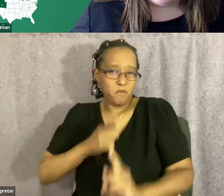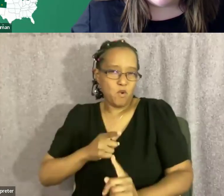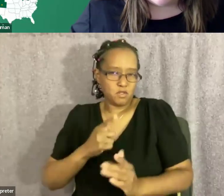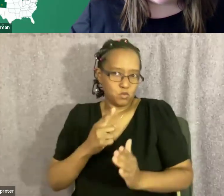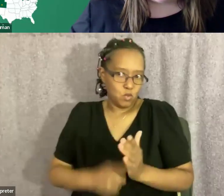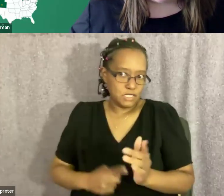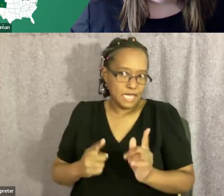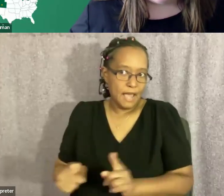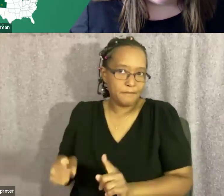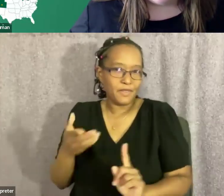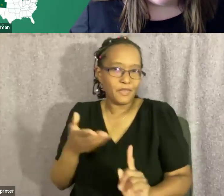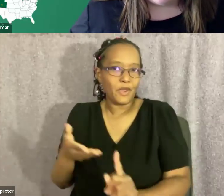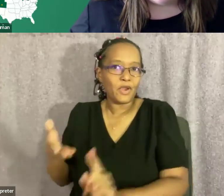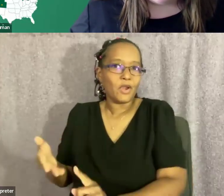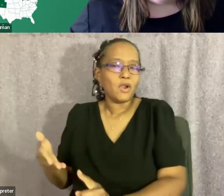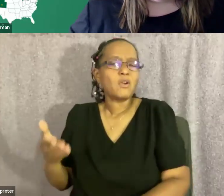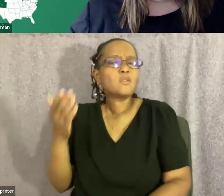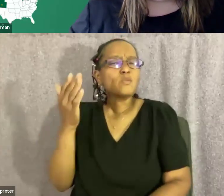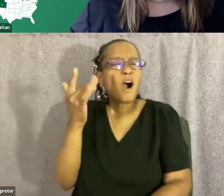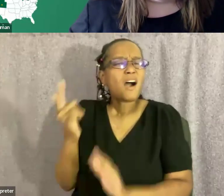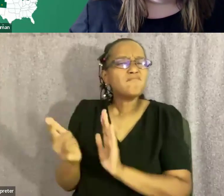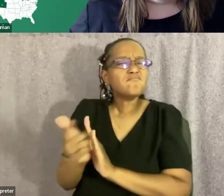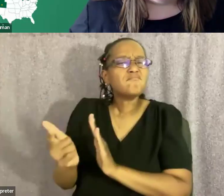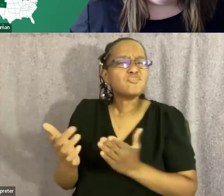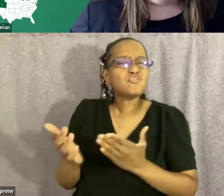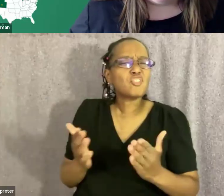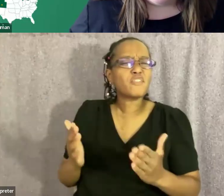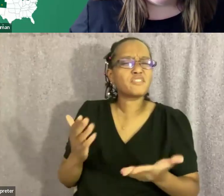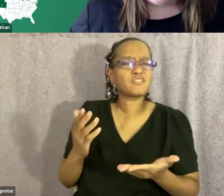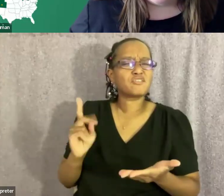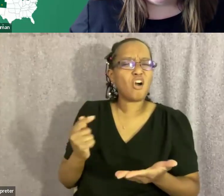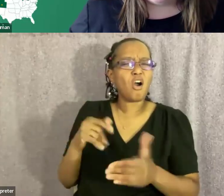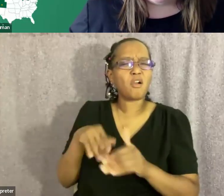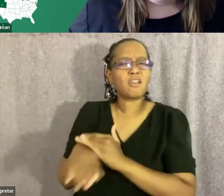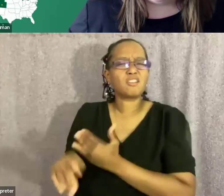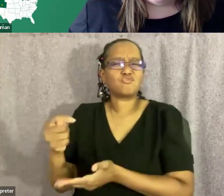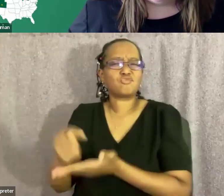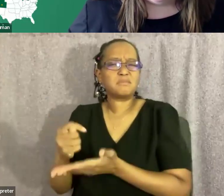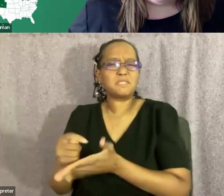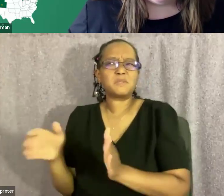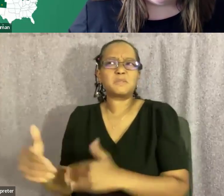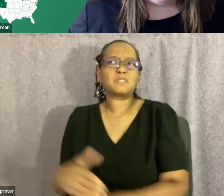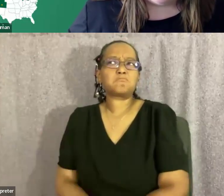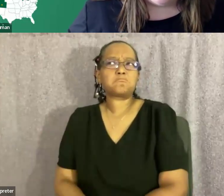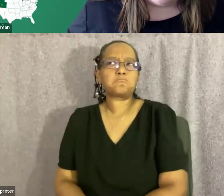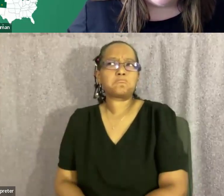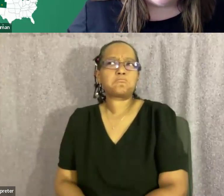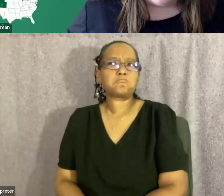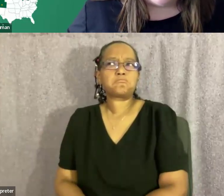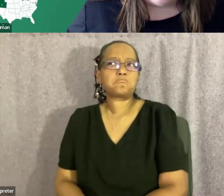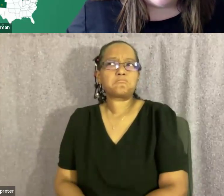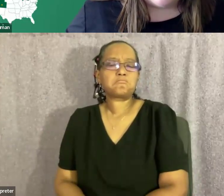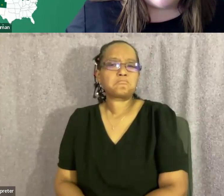know why a service dog wouldn't be allowed in a treatment room. Typically, that a treatment room